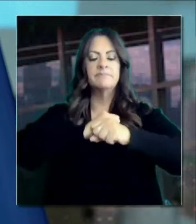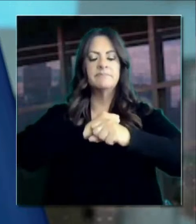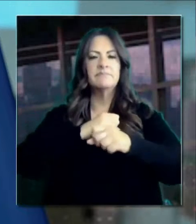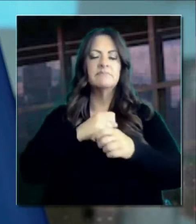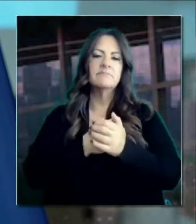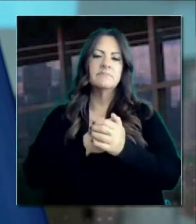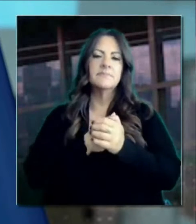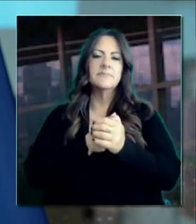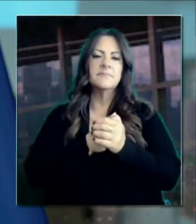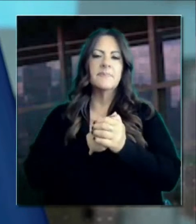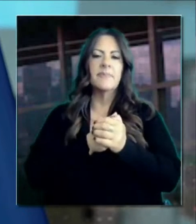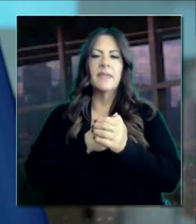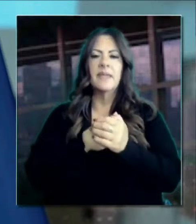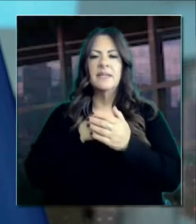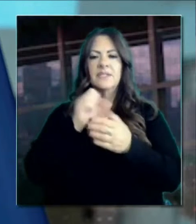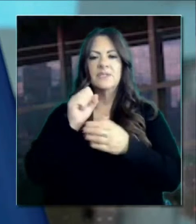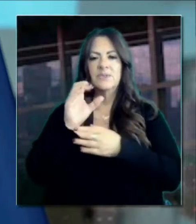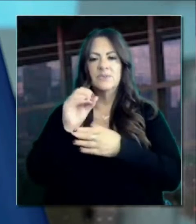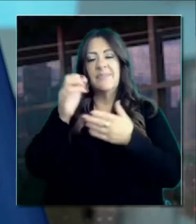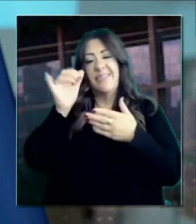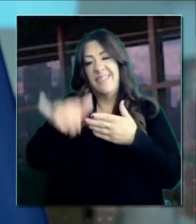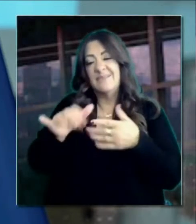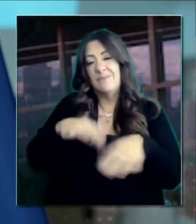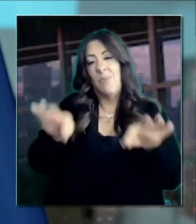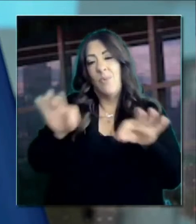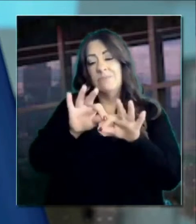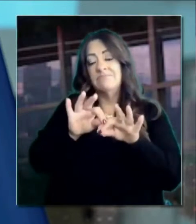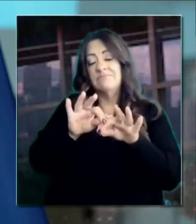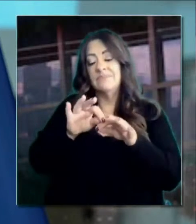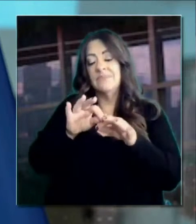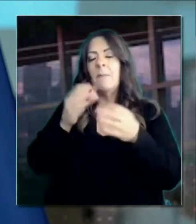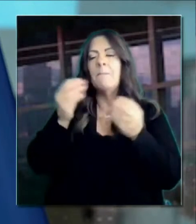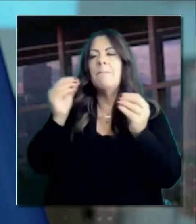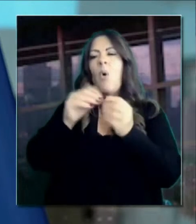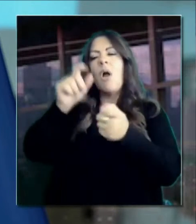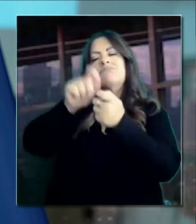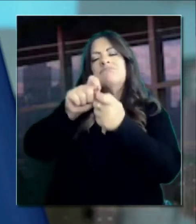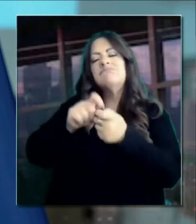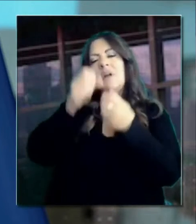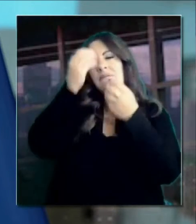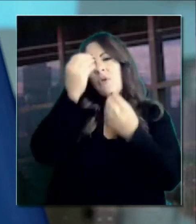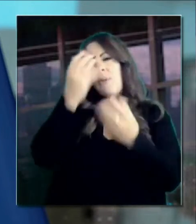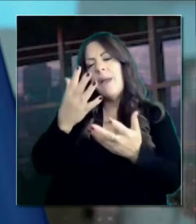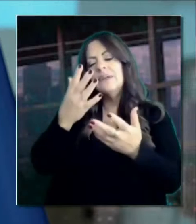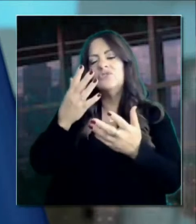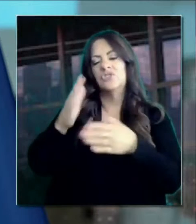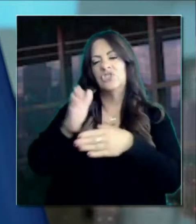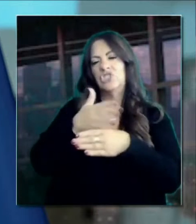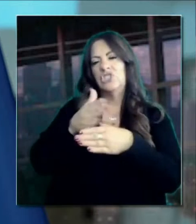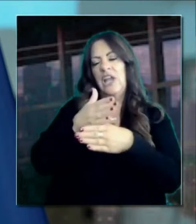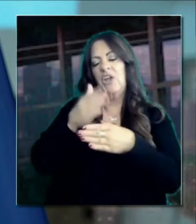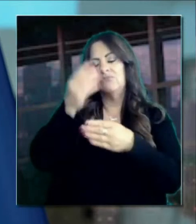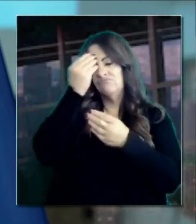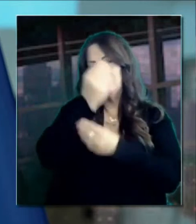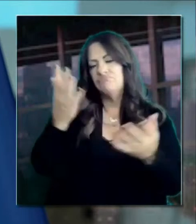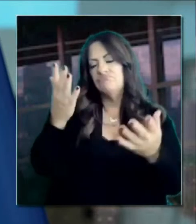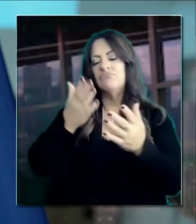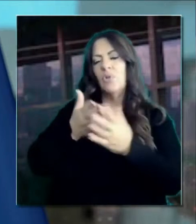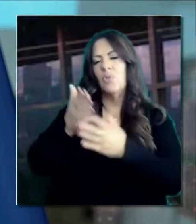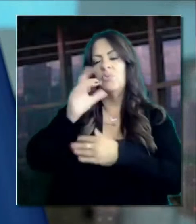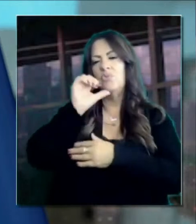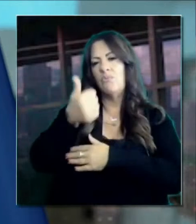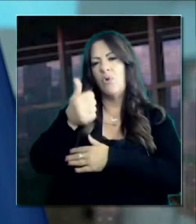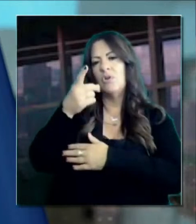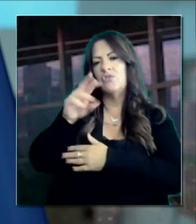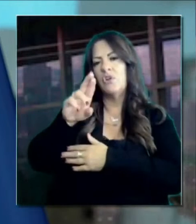will be socialized tomorrow in more nuance and detail to give you confidence that this state is moving aggressively in